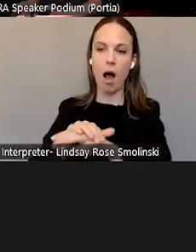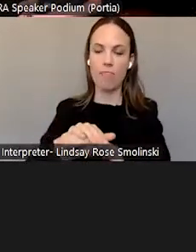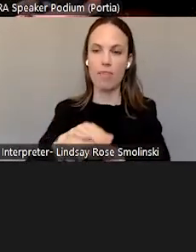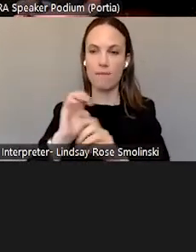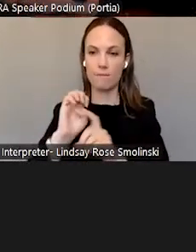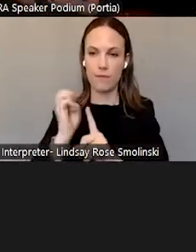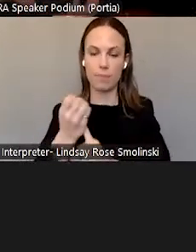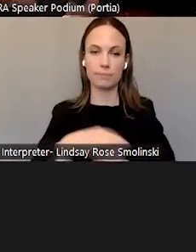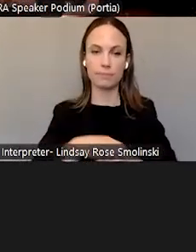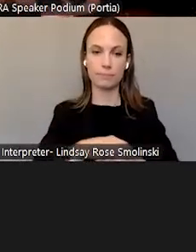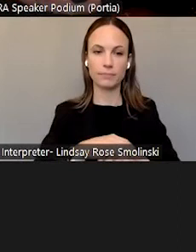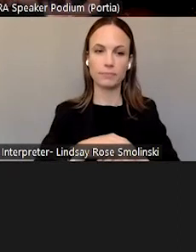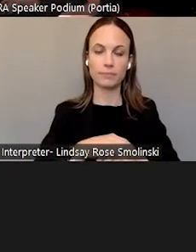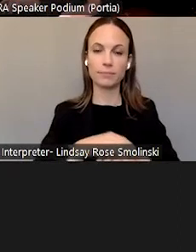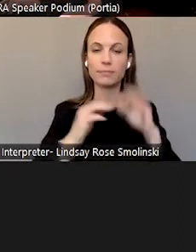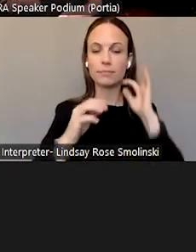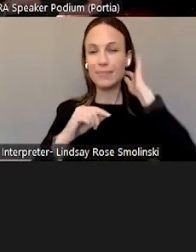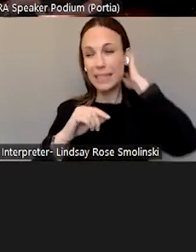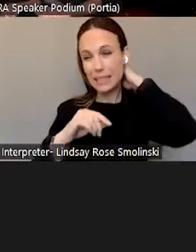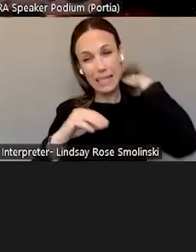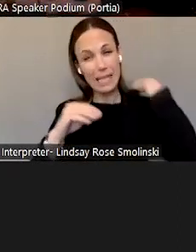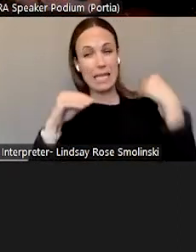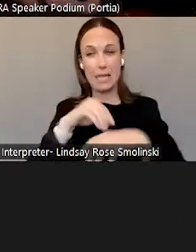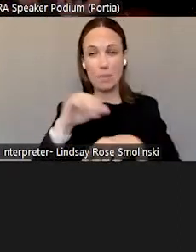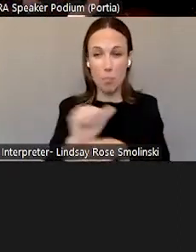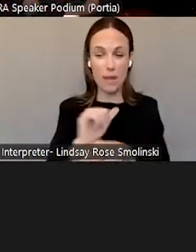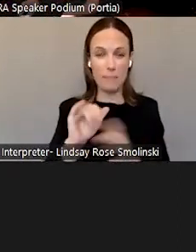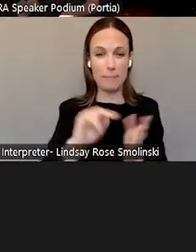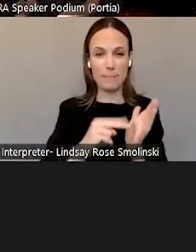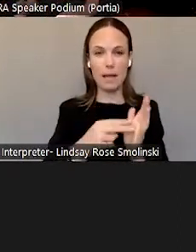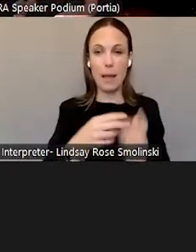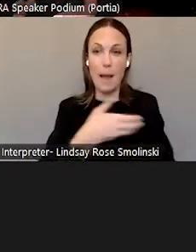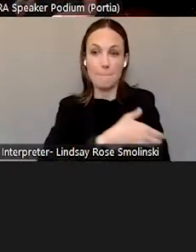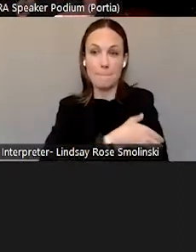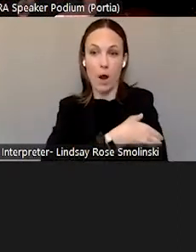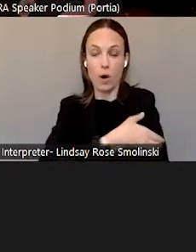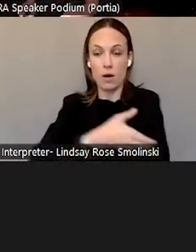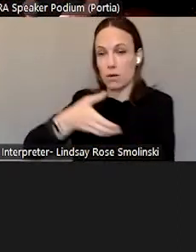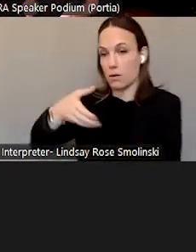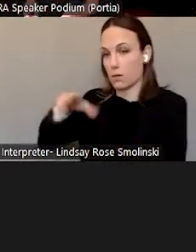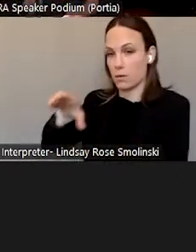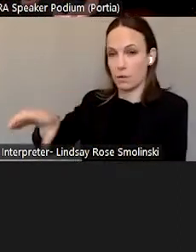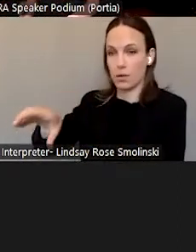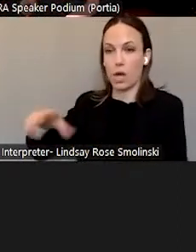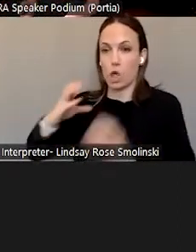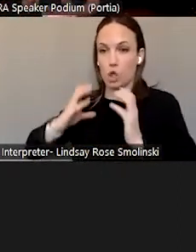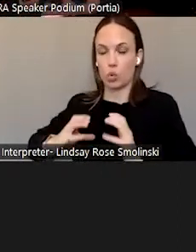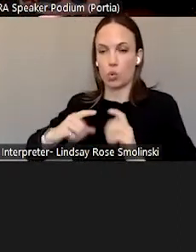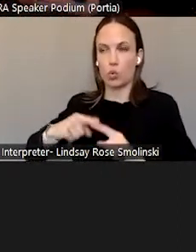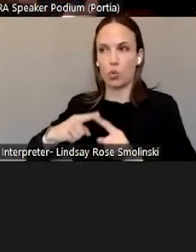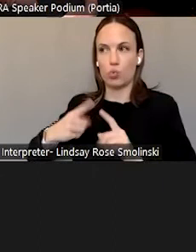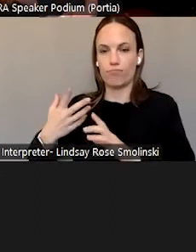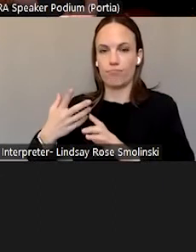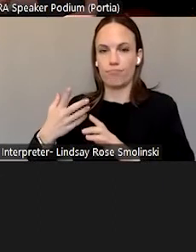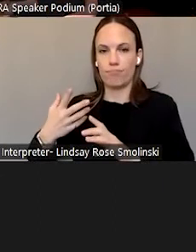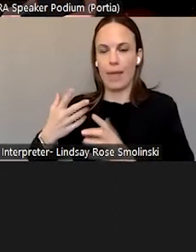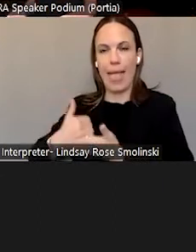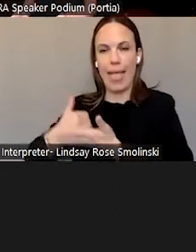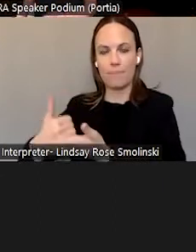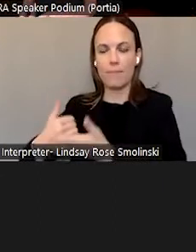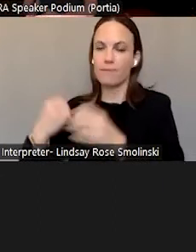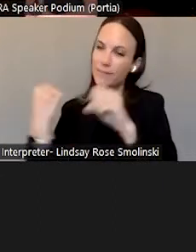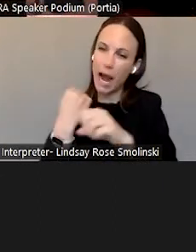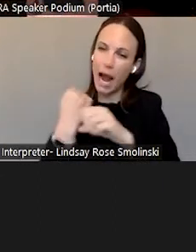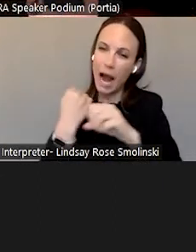And this really, in practice, is putting the power back into the hands of consumers to help fight